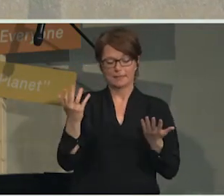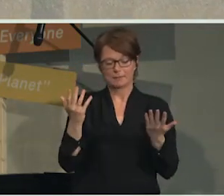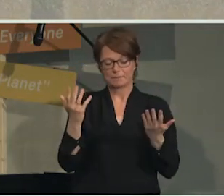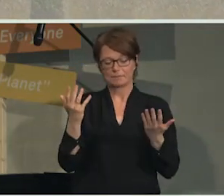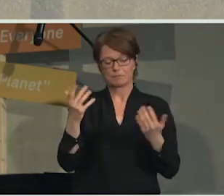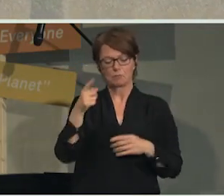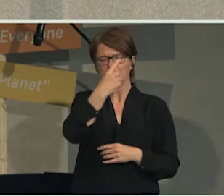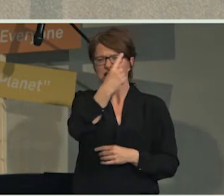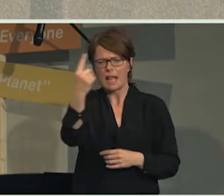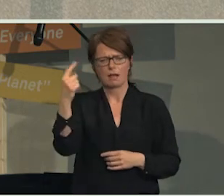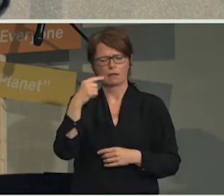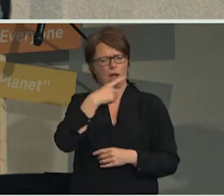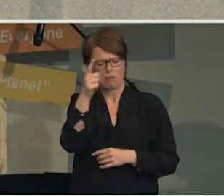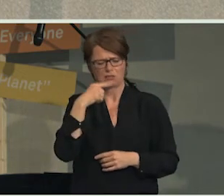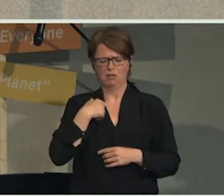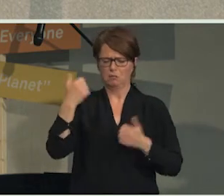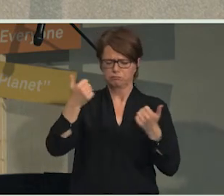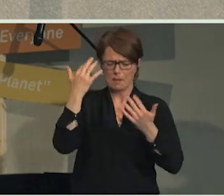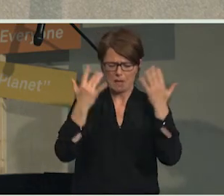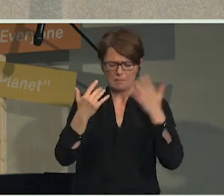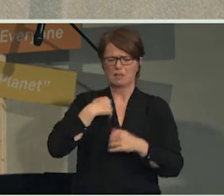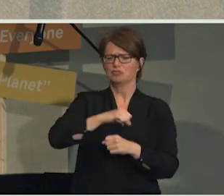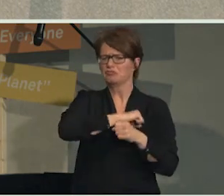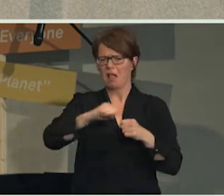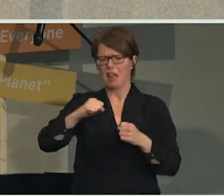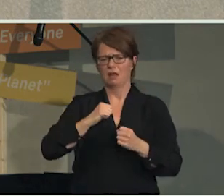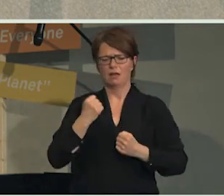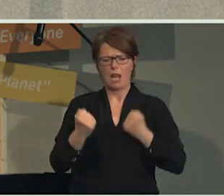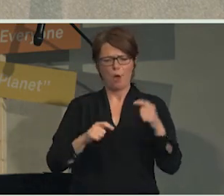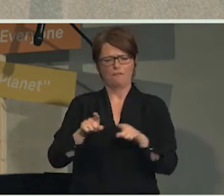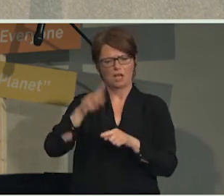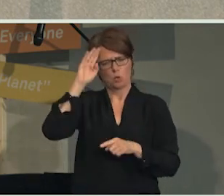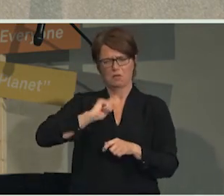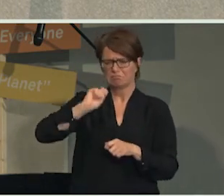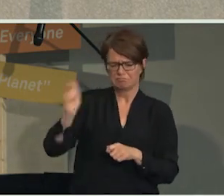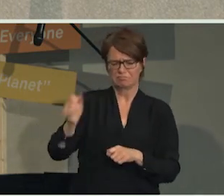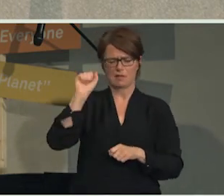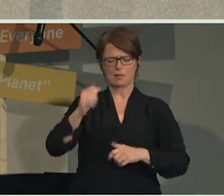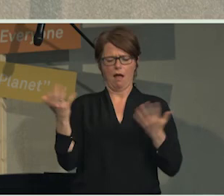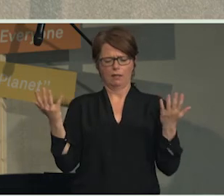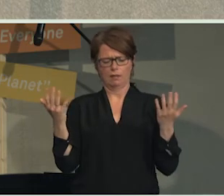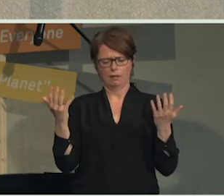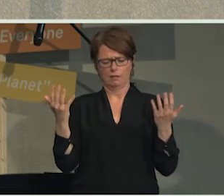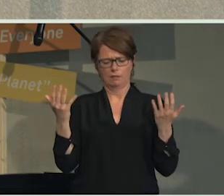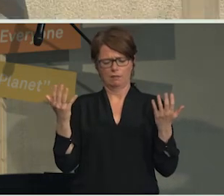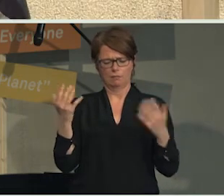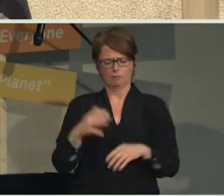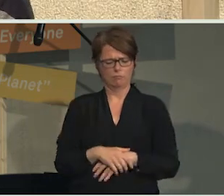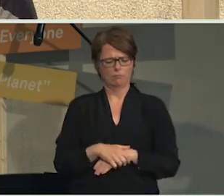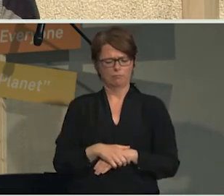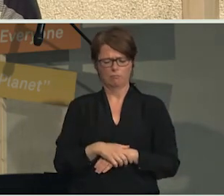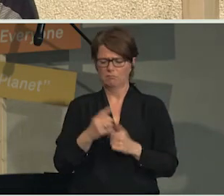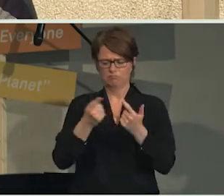classes, speak to them about the UNESCO concept of sharing. Then suddenly, I spotted them. The